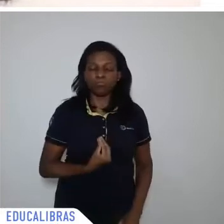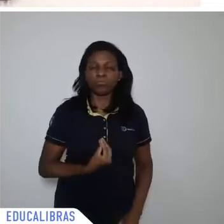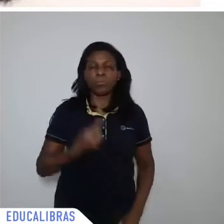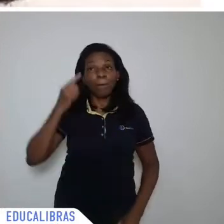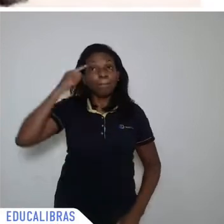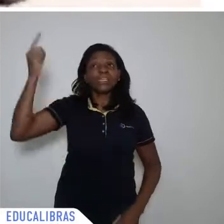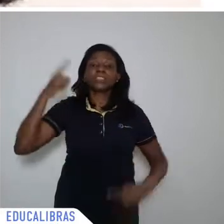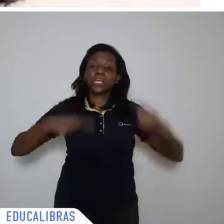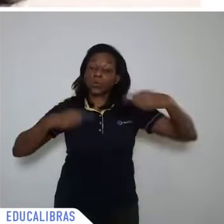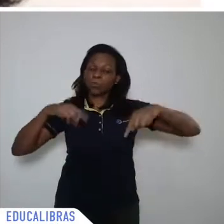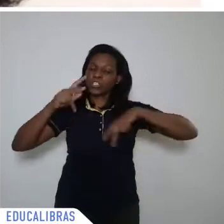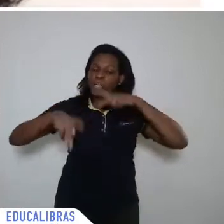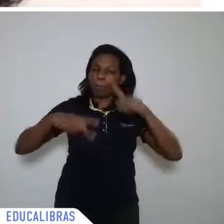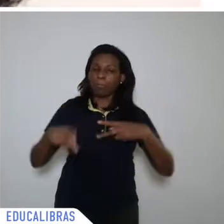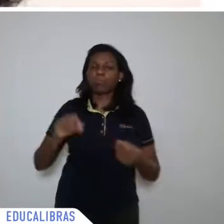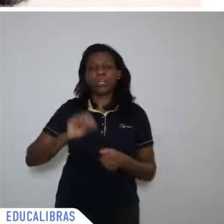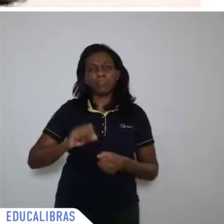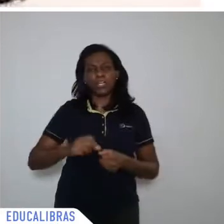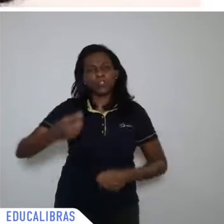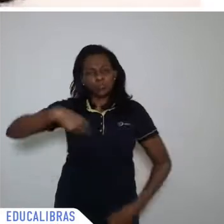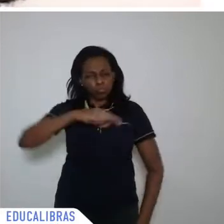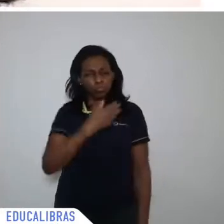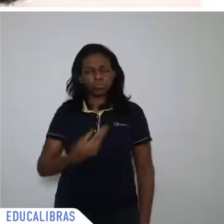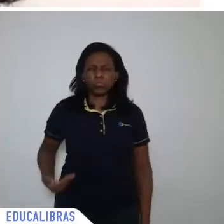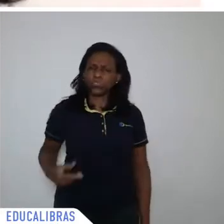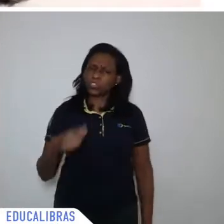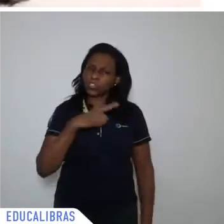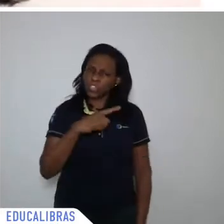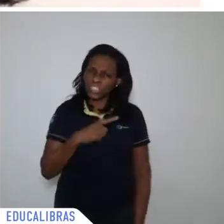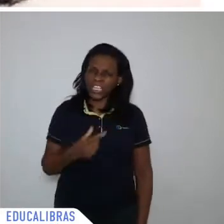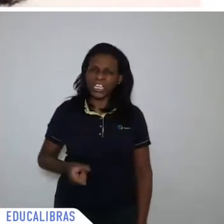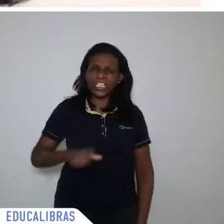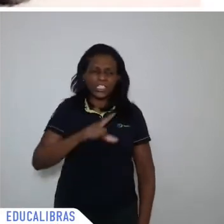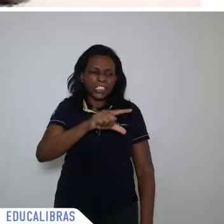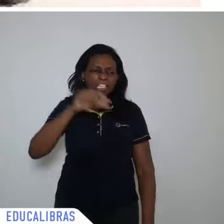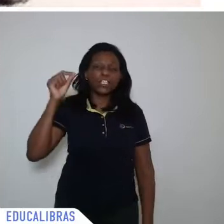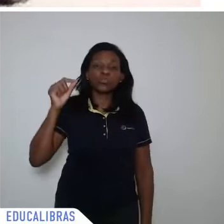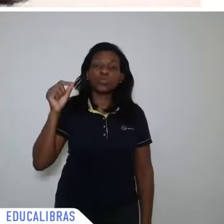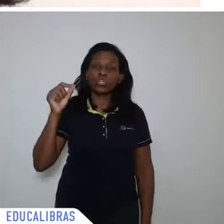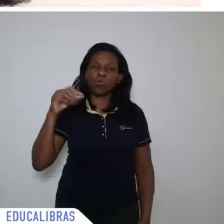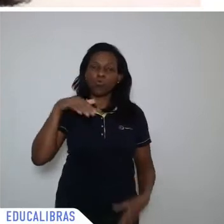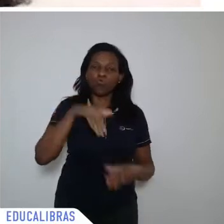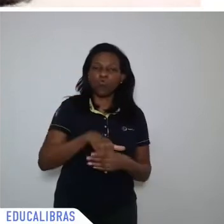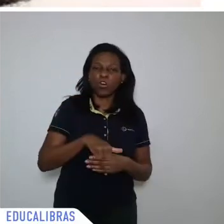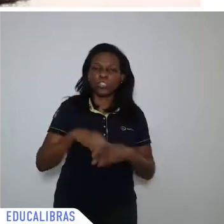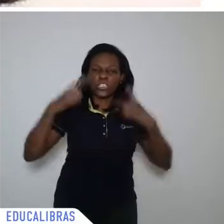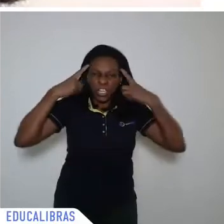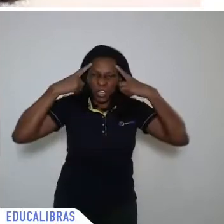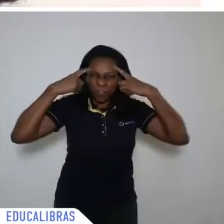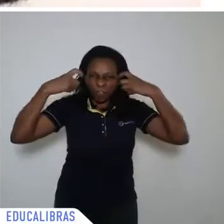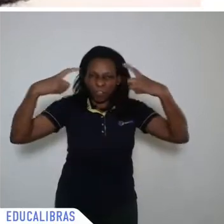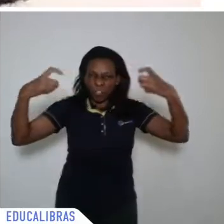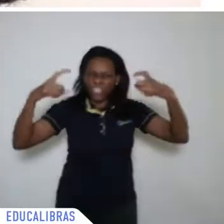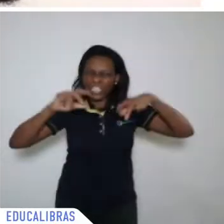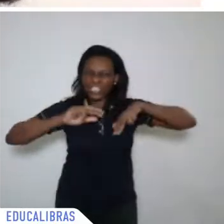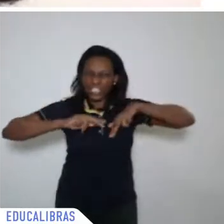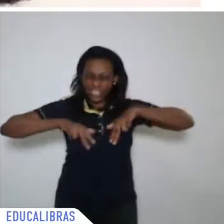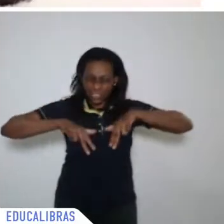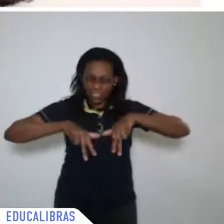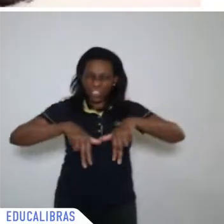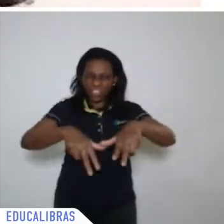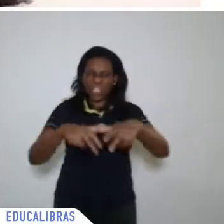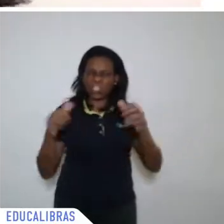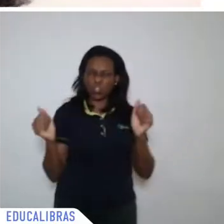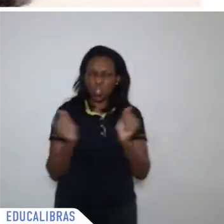we are as a population, so we can have access to public policies. So we have